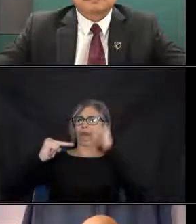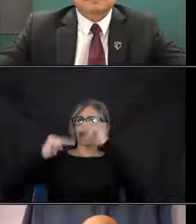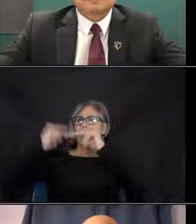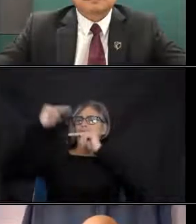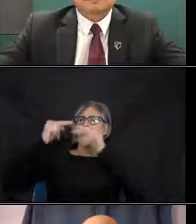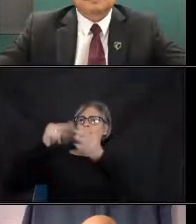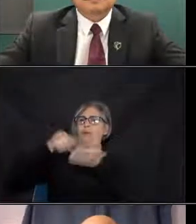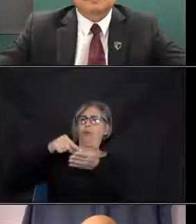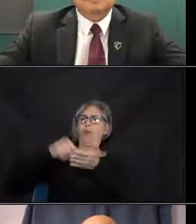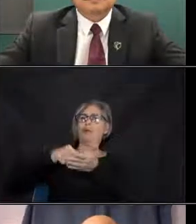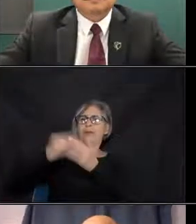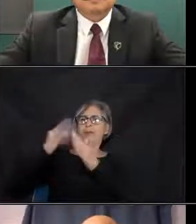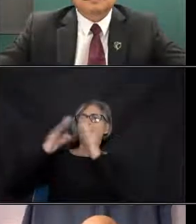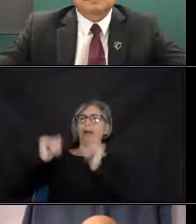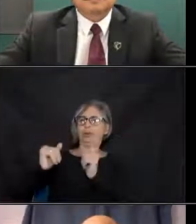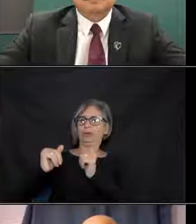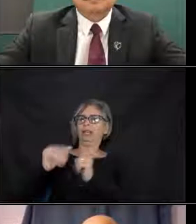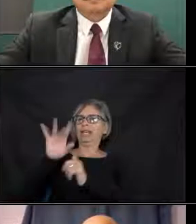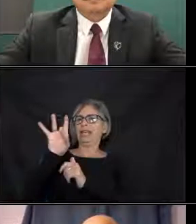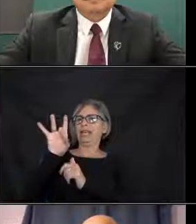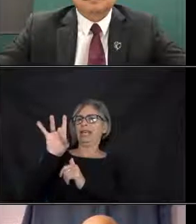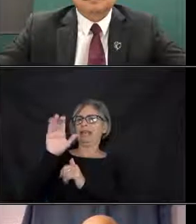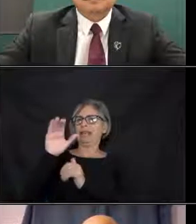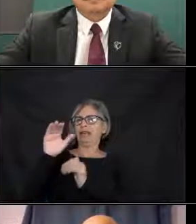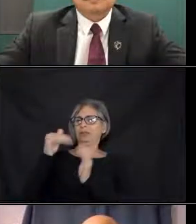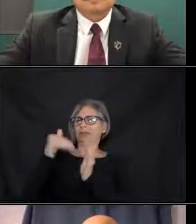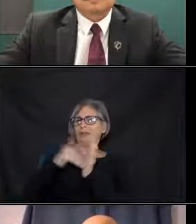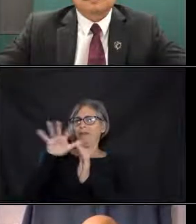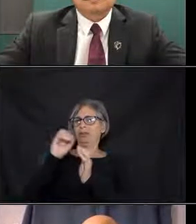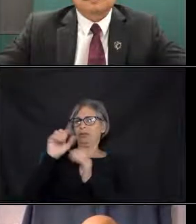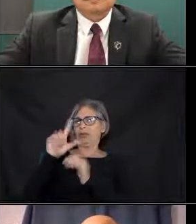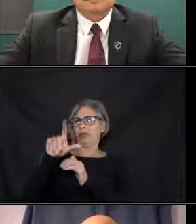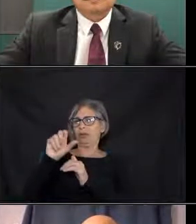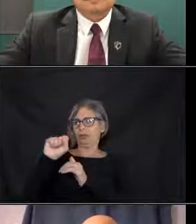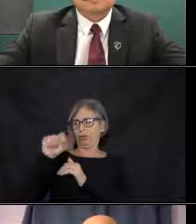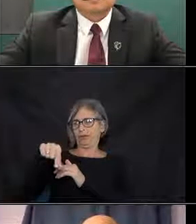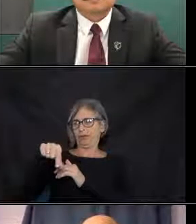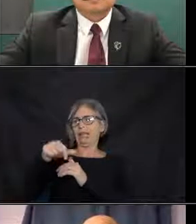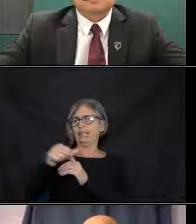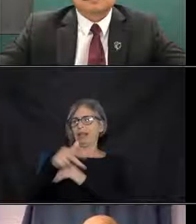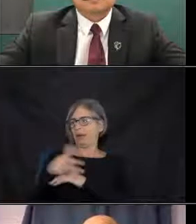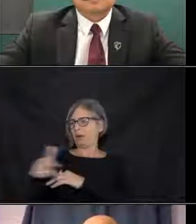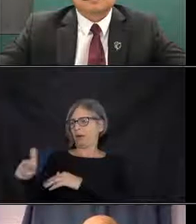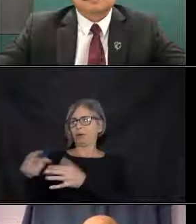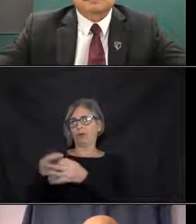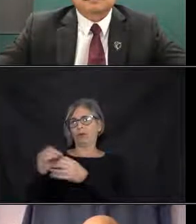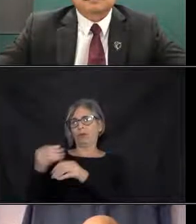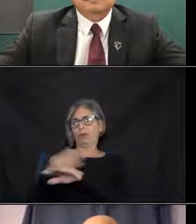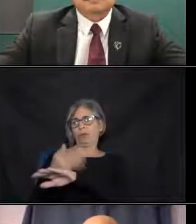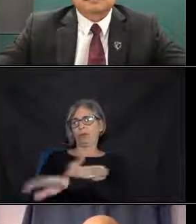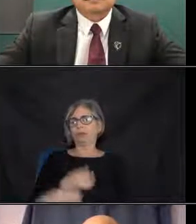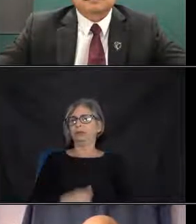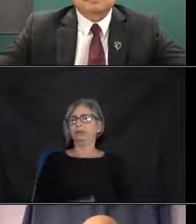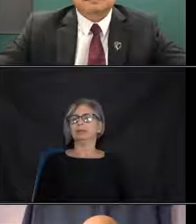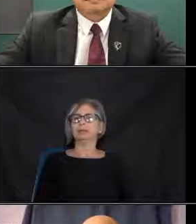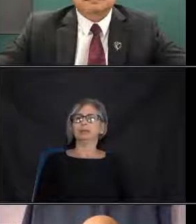housing dwelling units, 8,530 square feet of commercial space, associated parking and related site improvements.